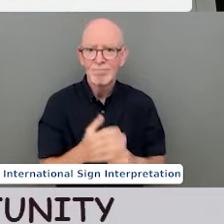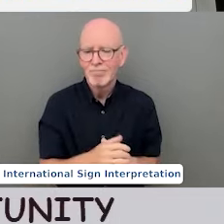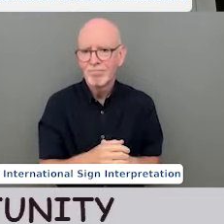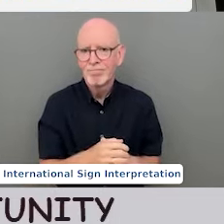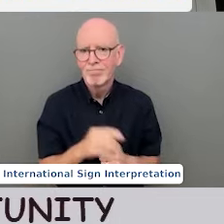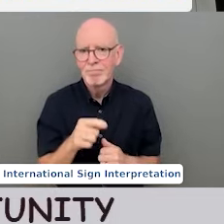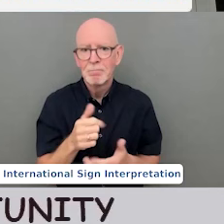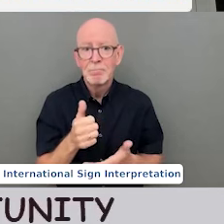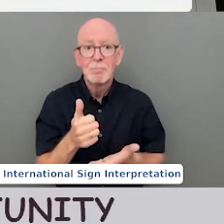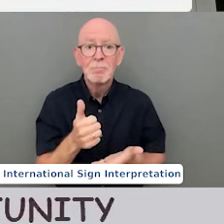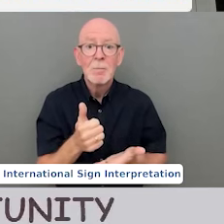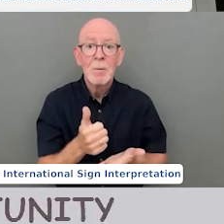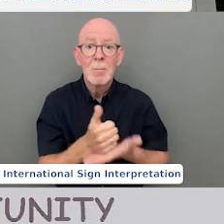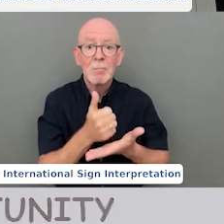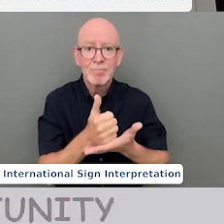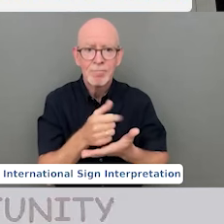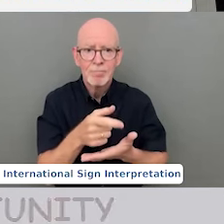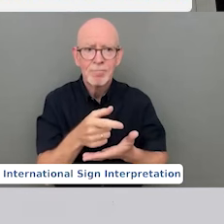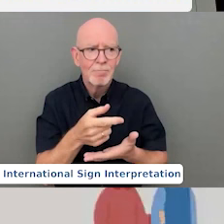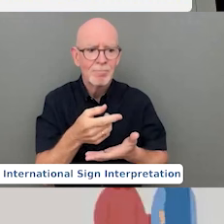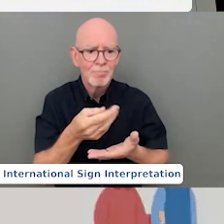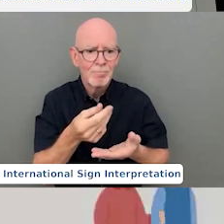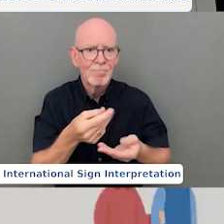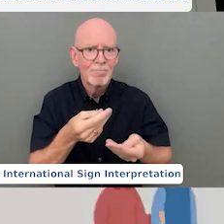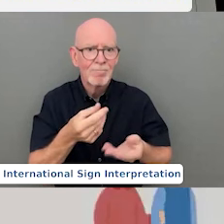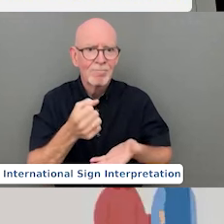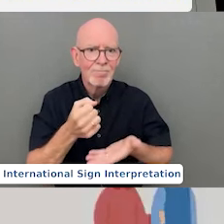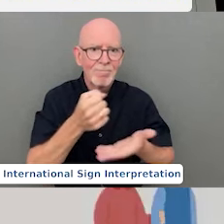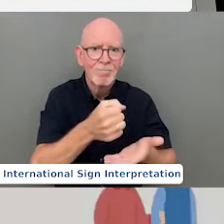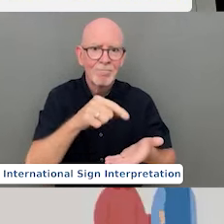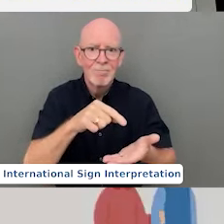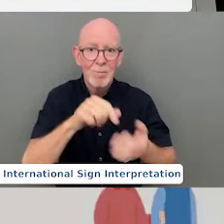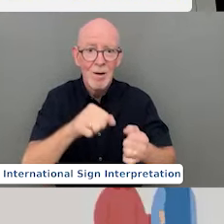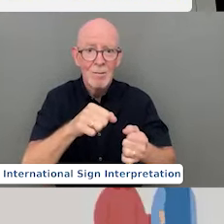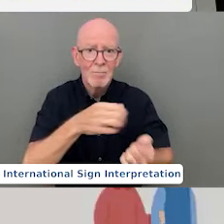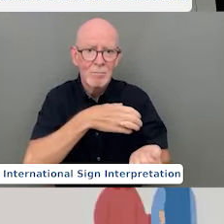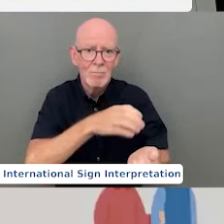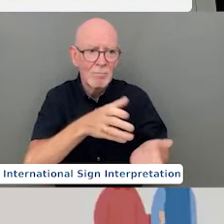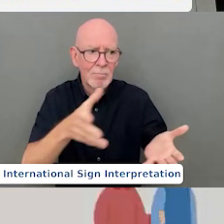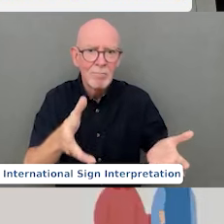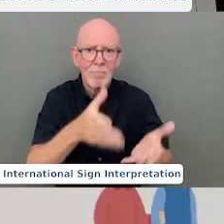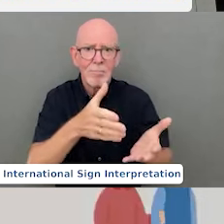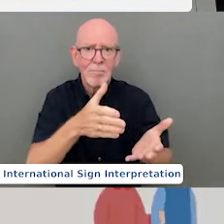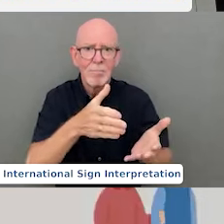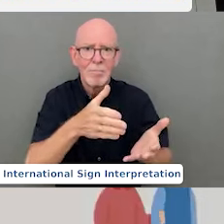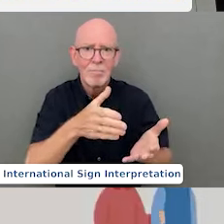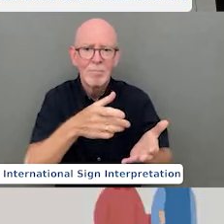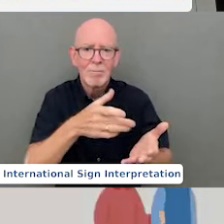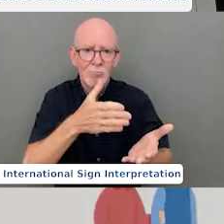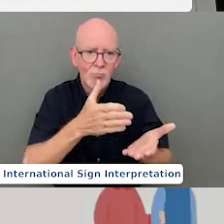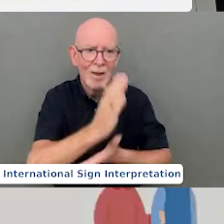We have like the 3 flagships with the 3 mandates. First of all is